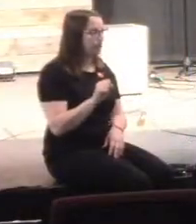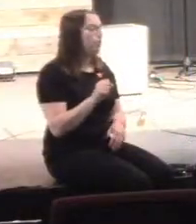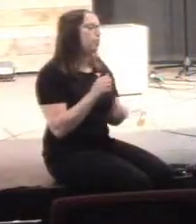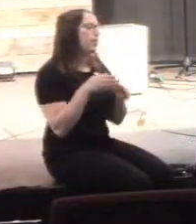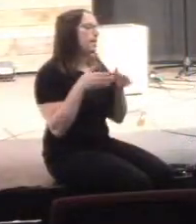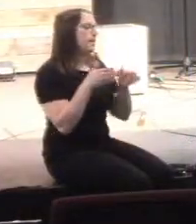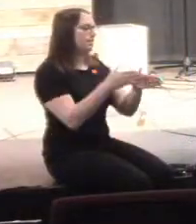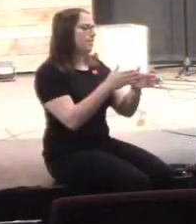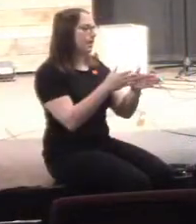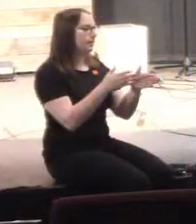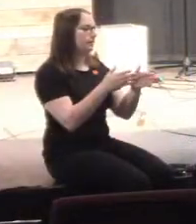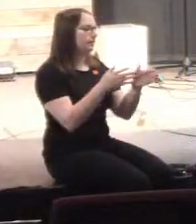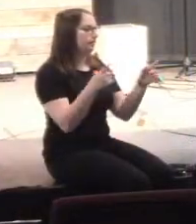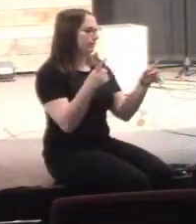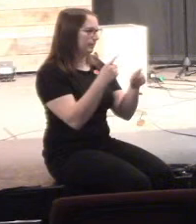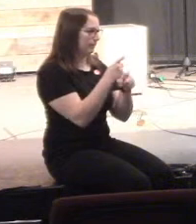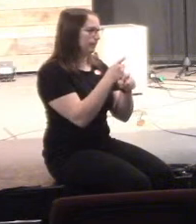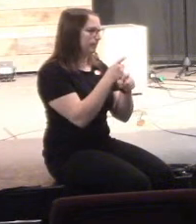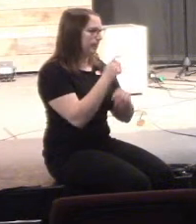little bit later on.